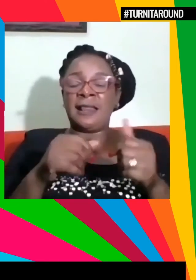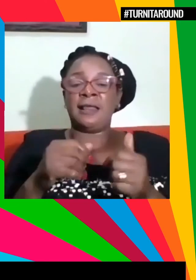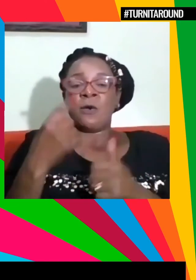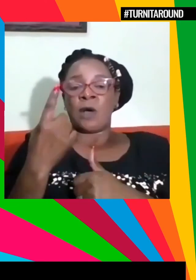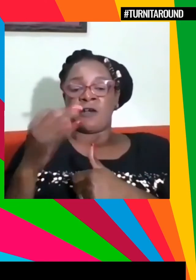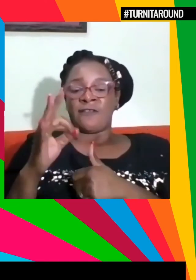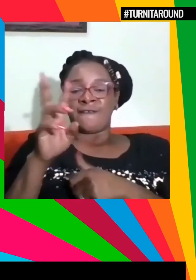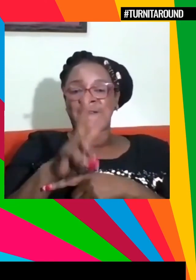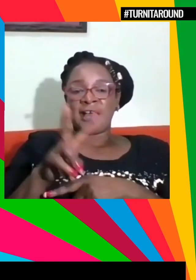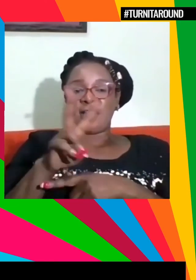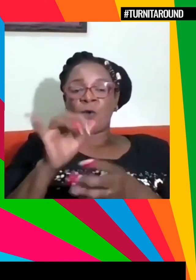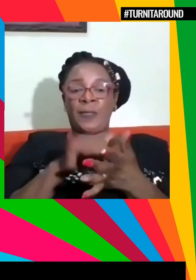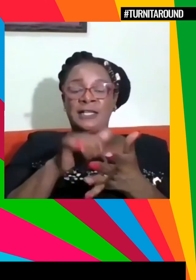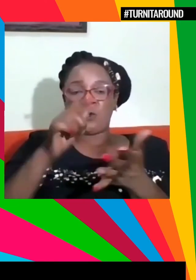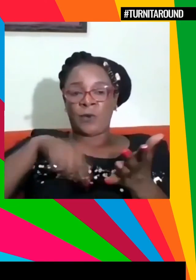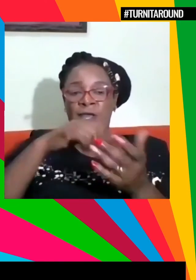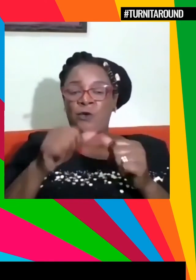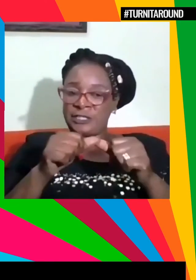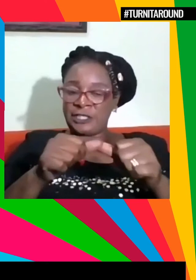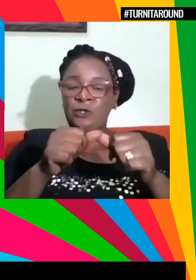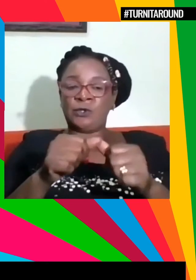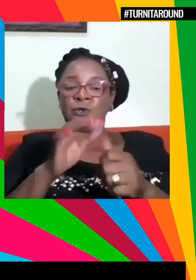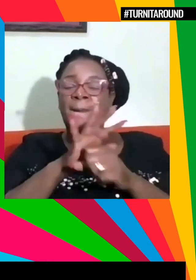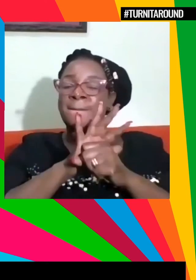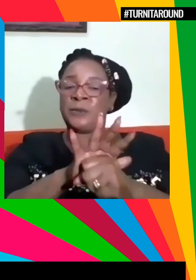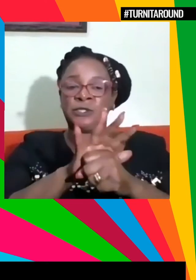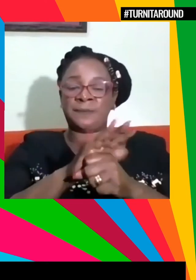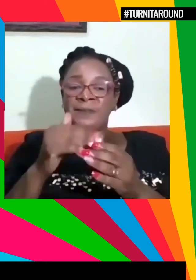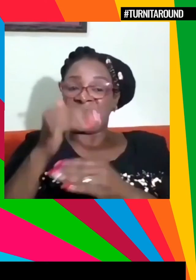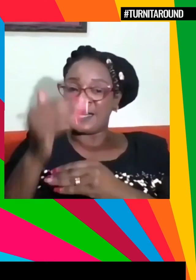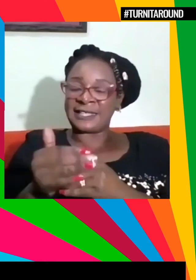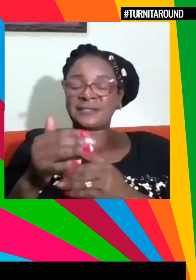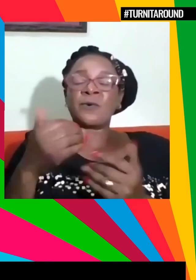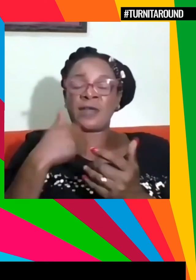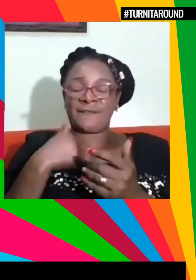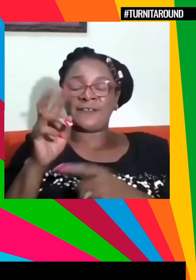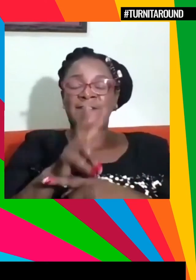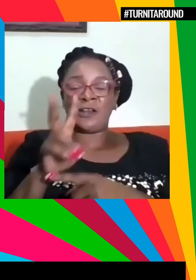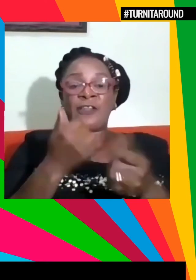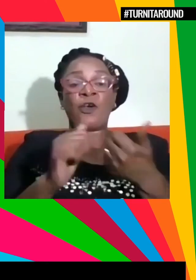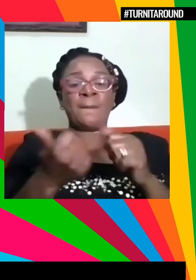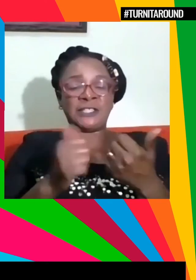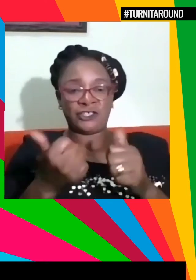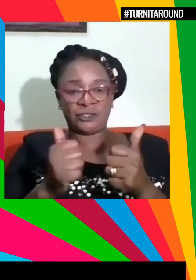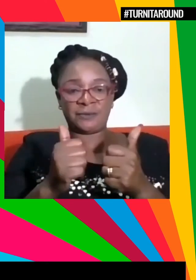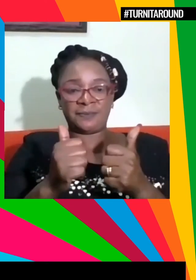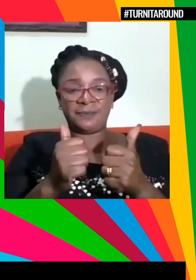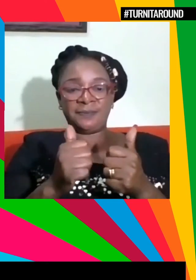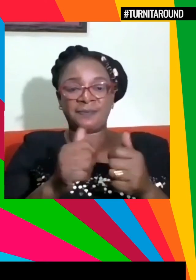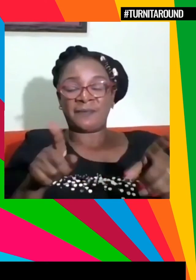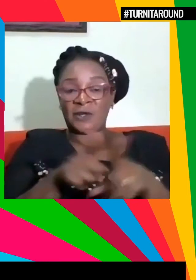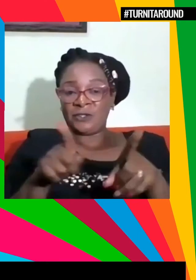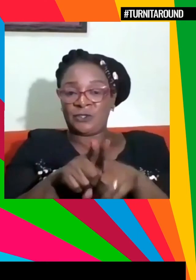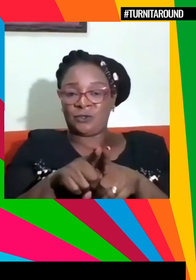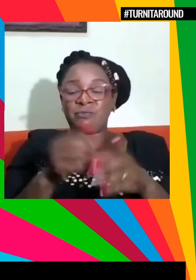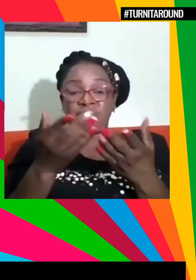that, you know, we continue to push at NextWave, that there's still value in competition. And two of you guys have